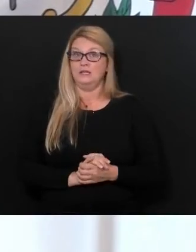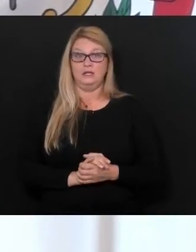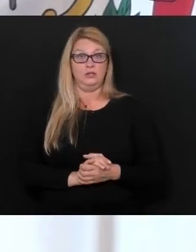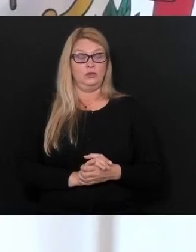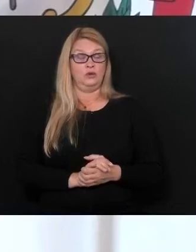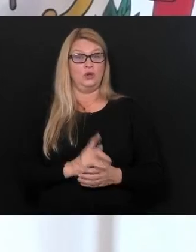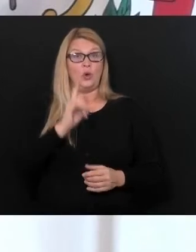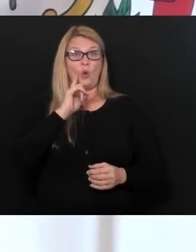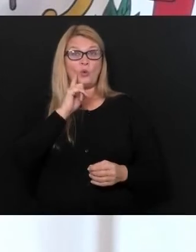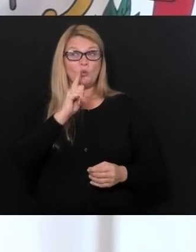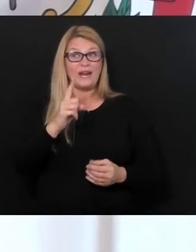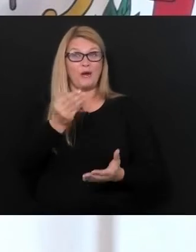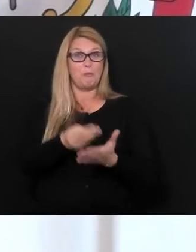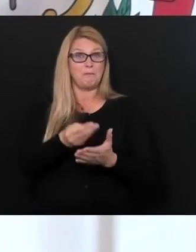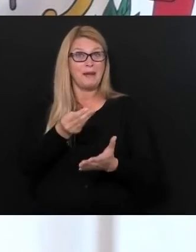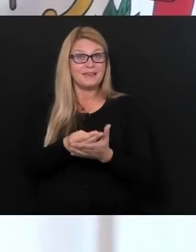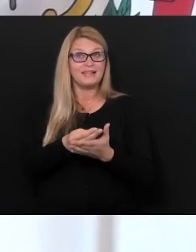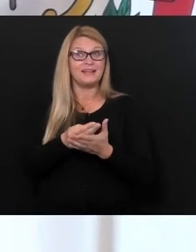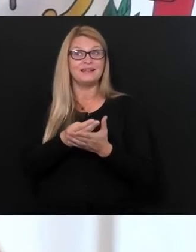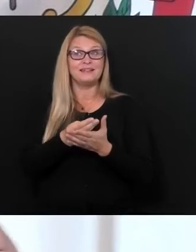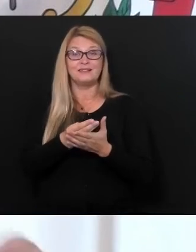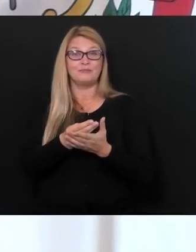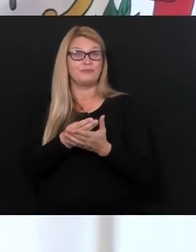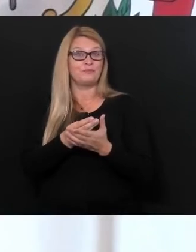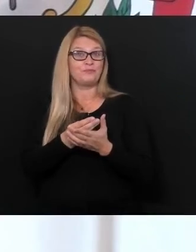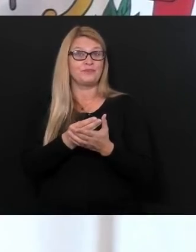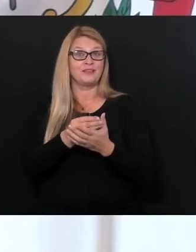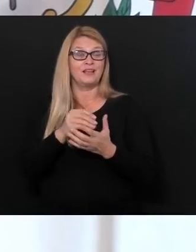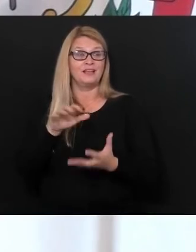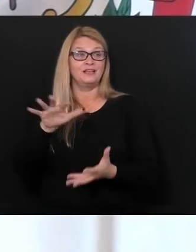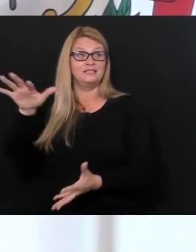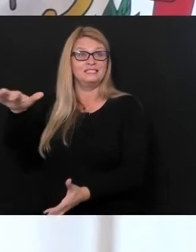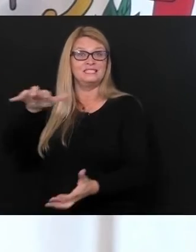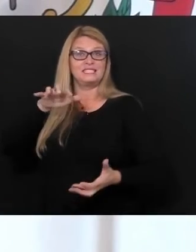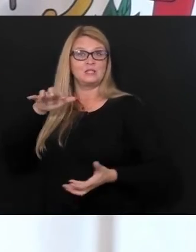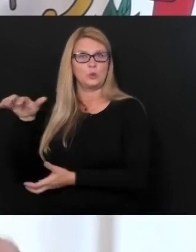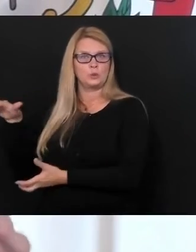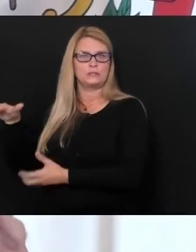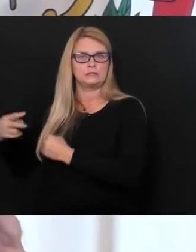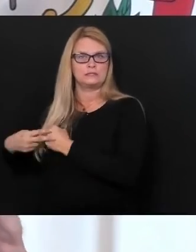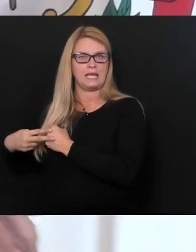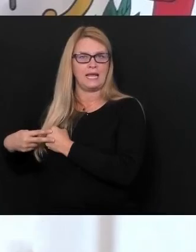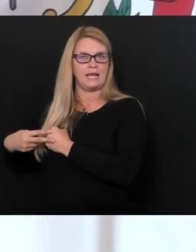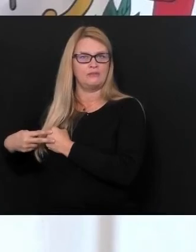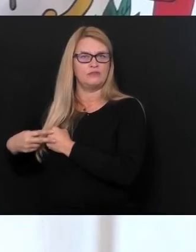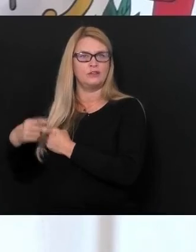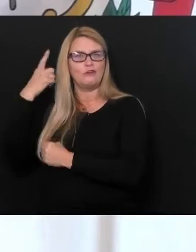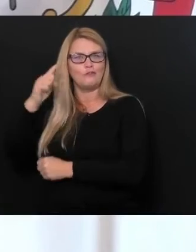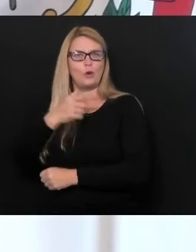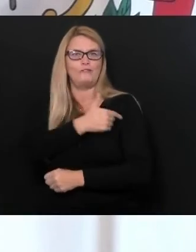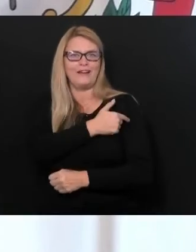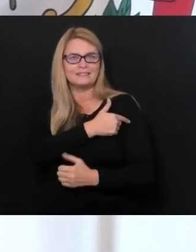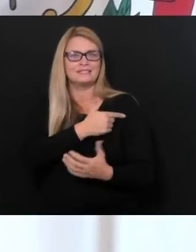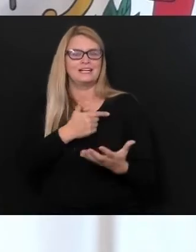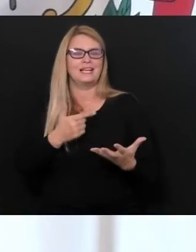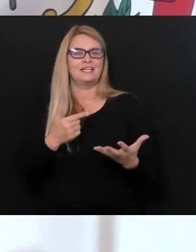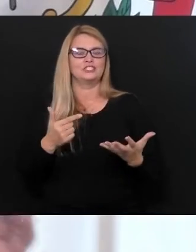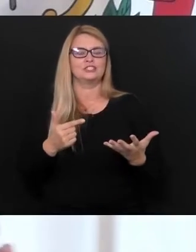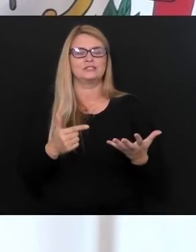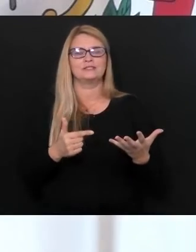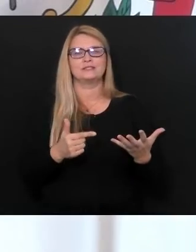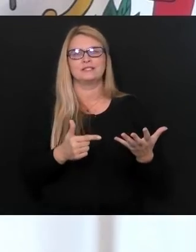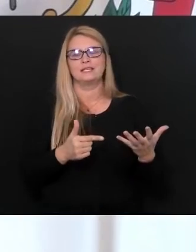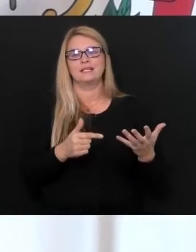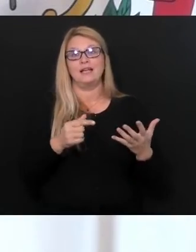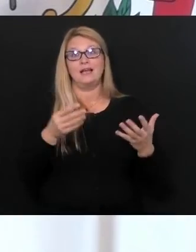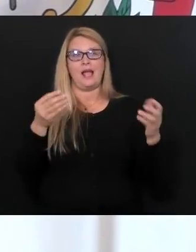real live money that's going out, that's set aside in this thing to do the vaccinations that we need to do and